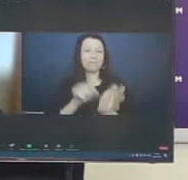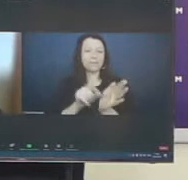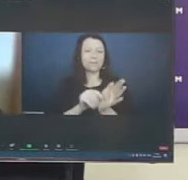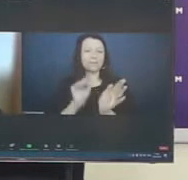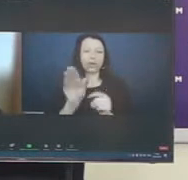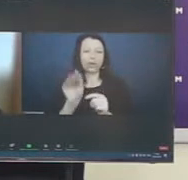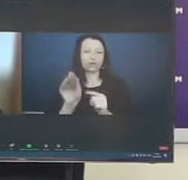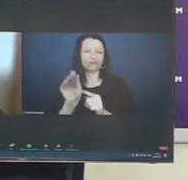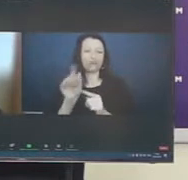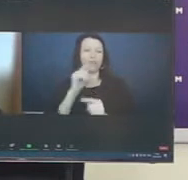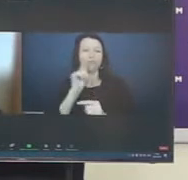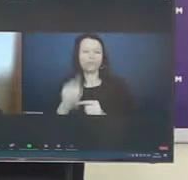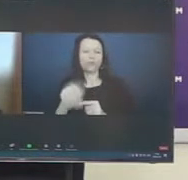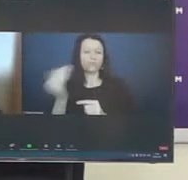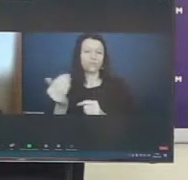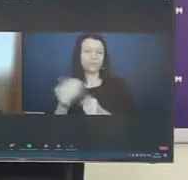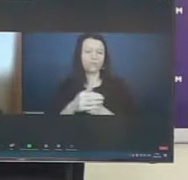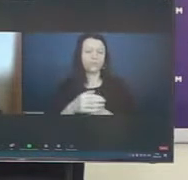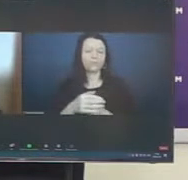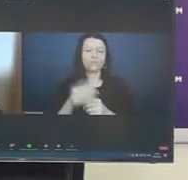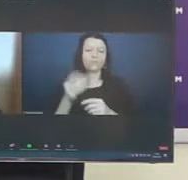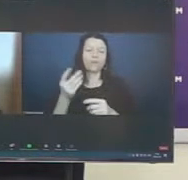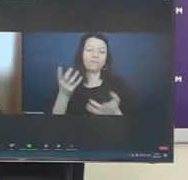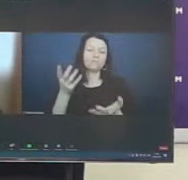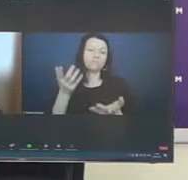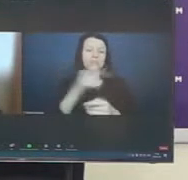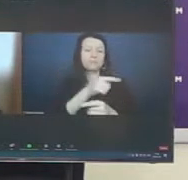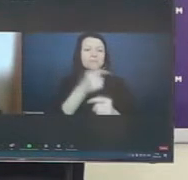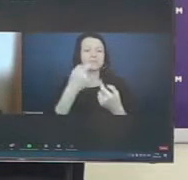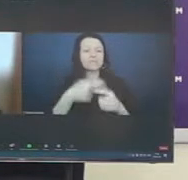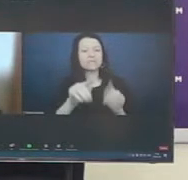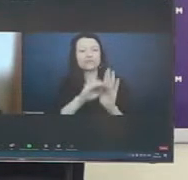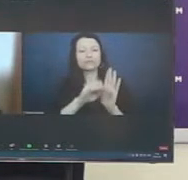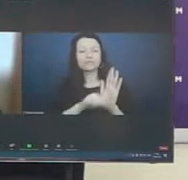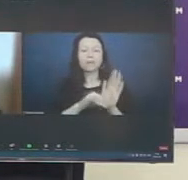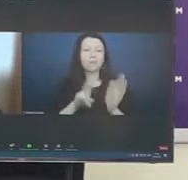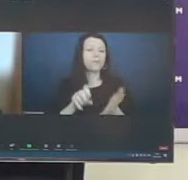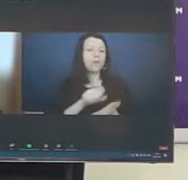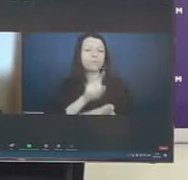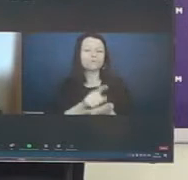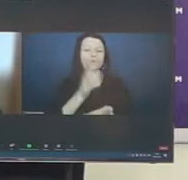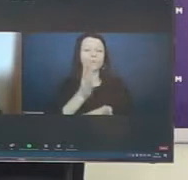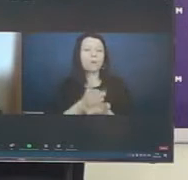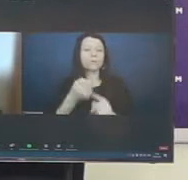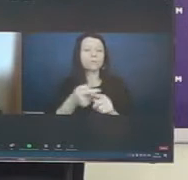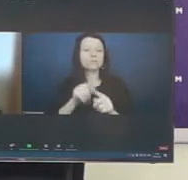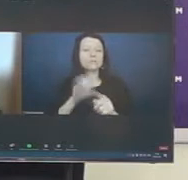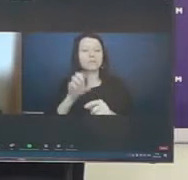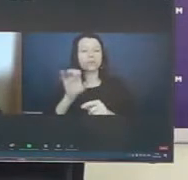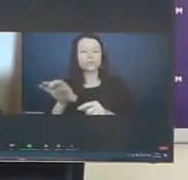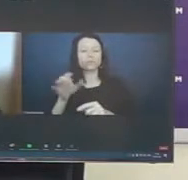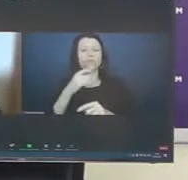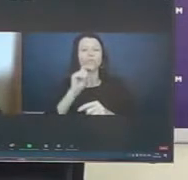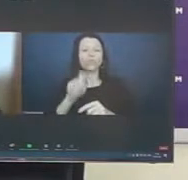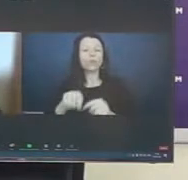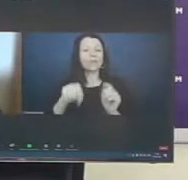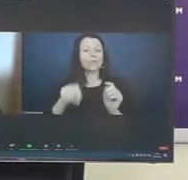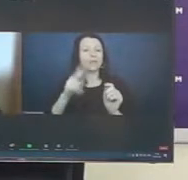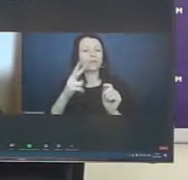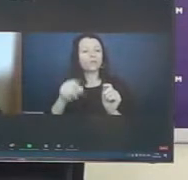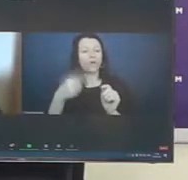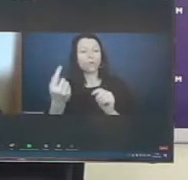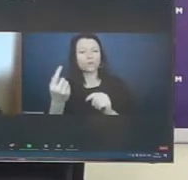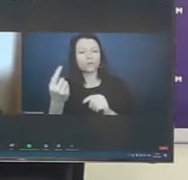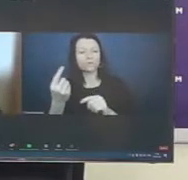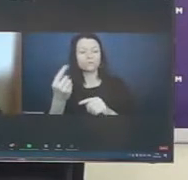that has a license or a paper from Ukraine. When we talk about